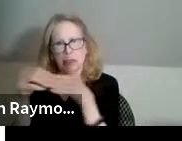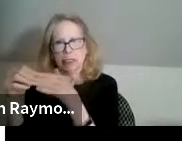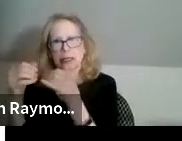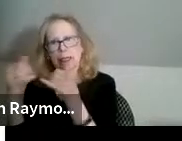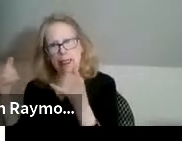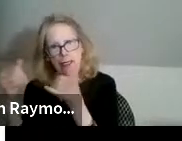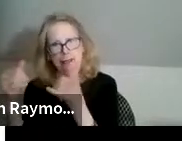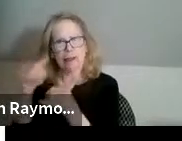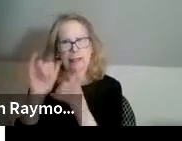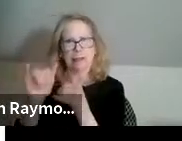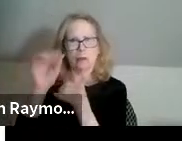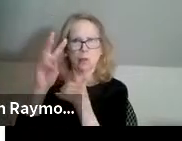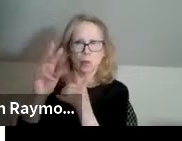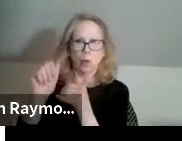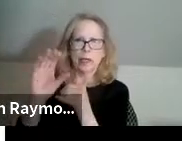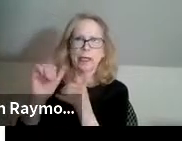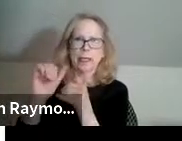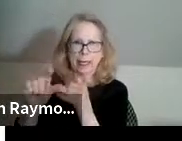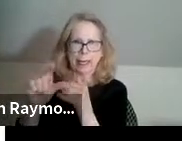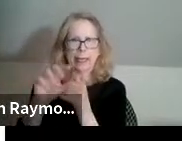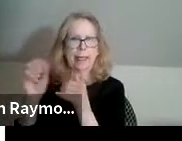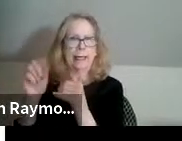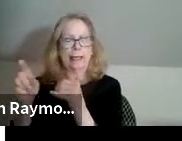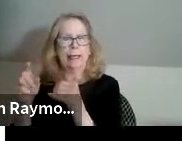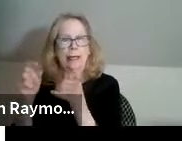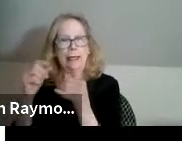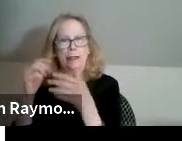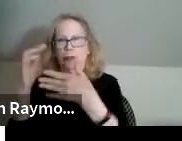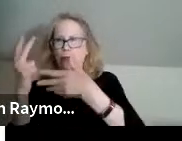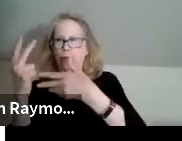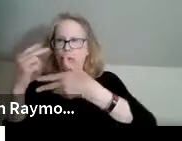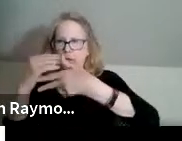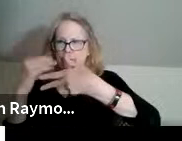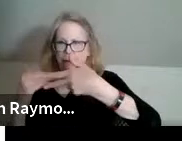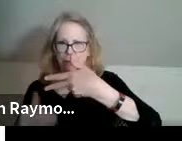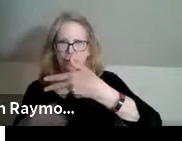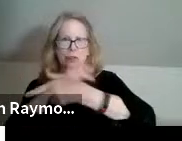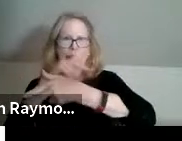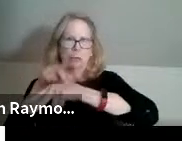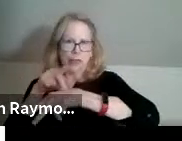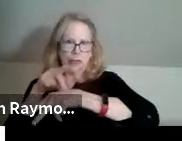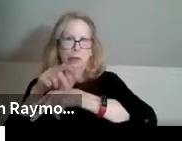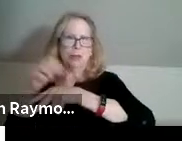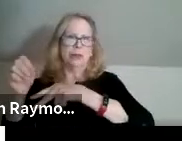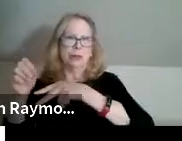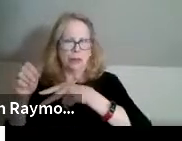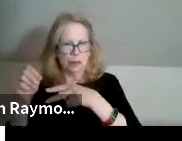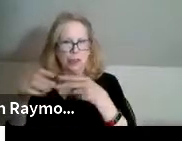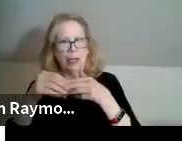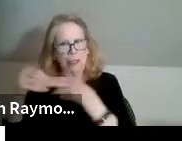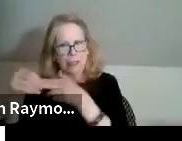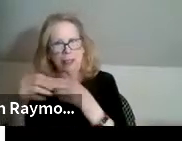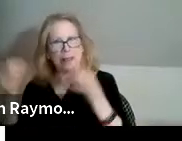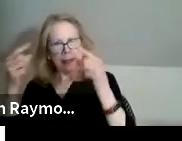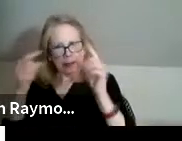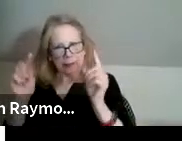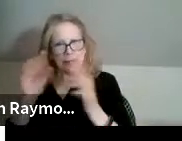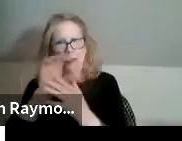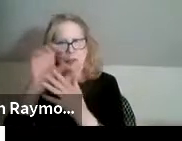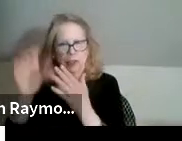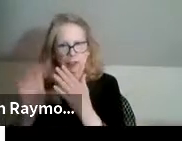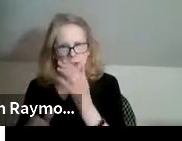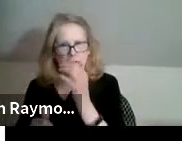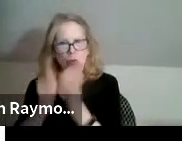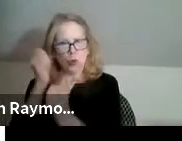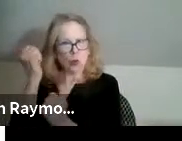is organized into three levels. It is principles, guidelines, and success criteria. The most